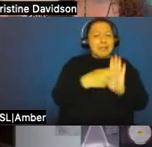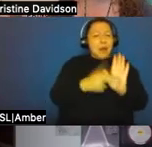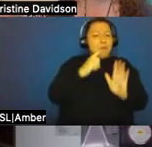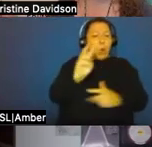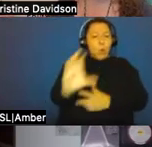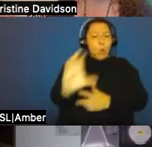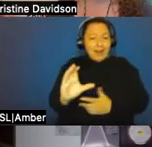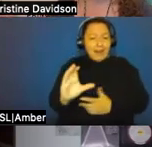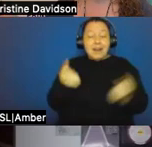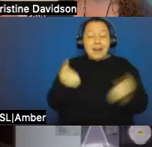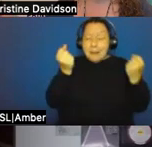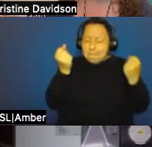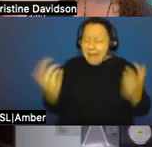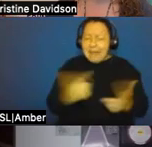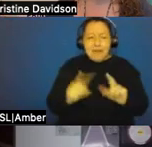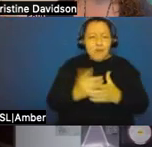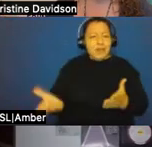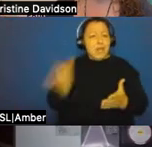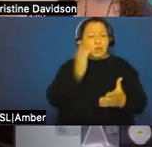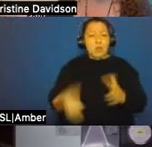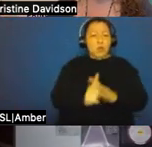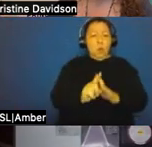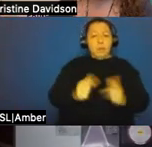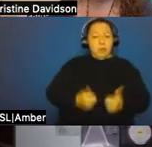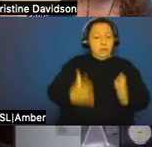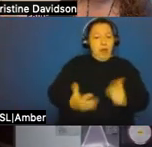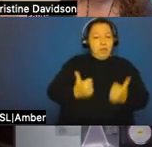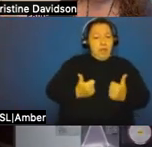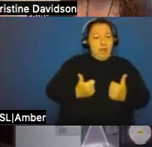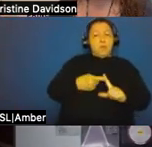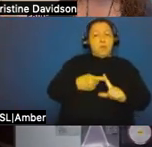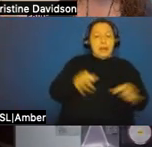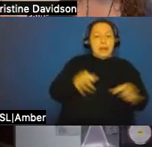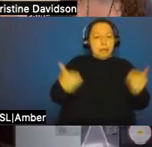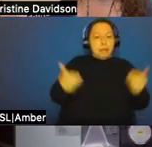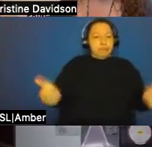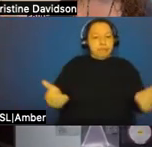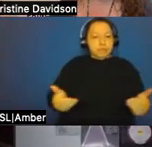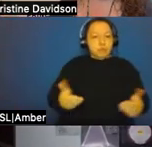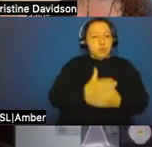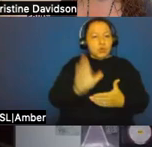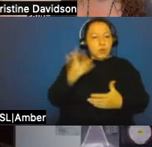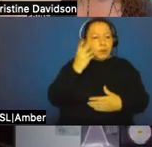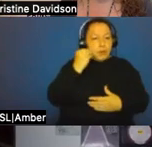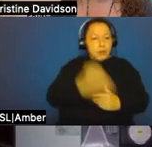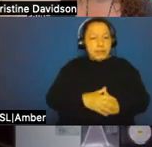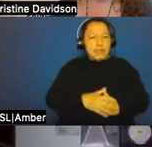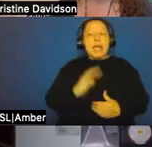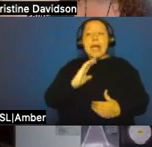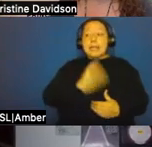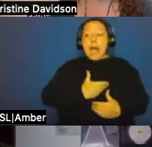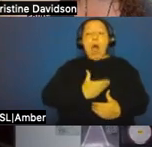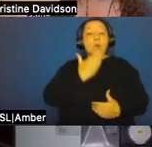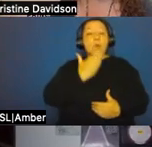they decide to disclose their assault. And so it's in our best interest as advocates to know what those